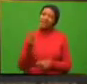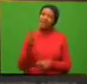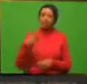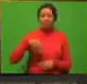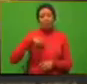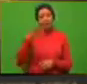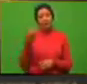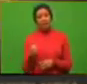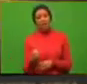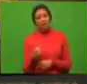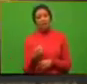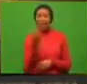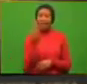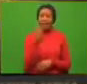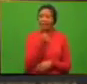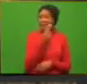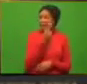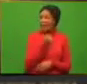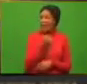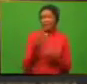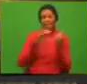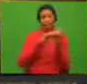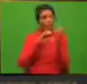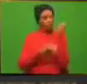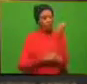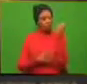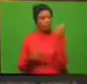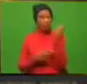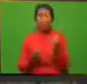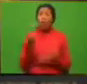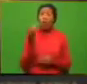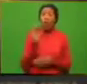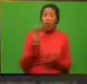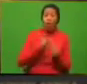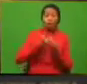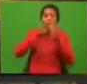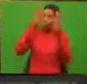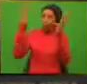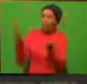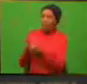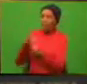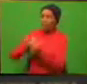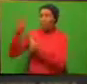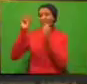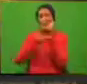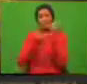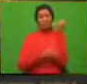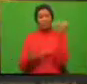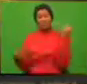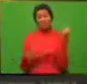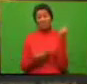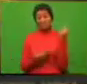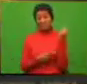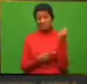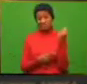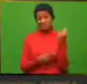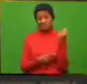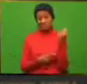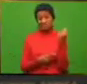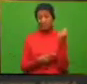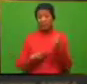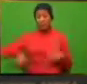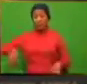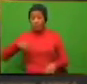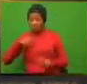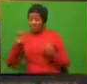nice, toothless constitution or so-called world's best constitution. We are not and can